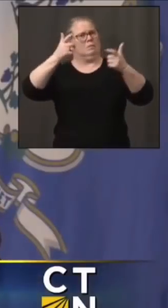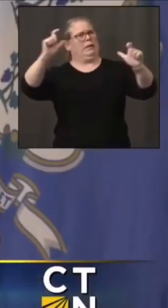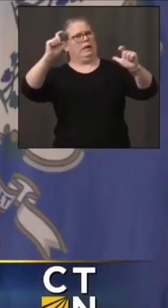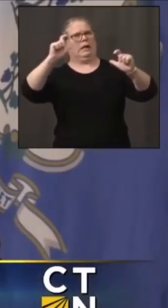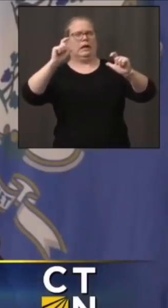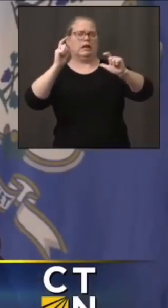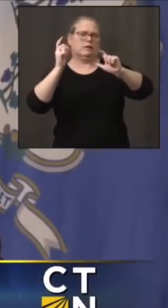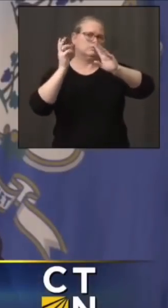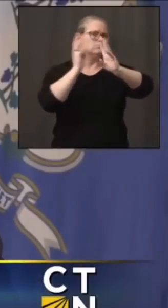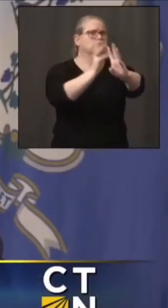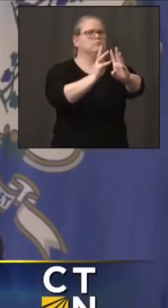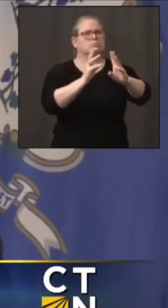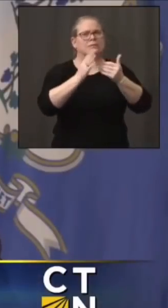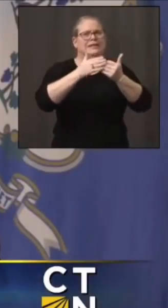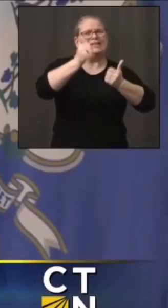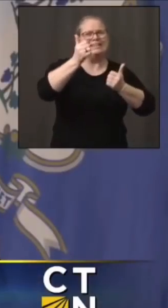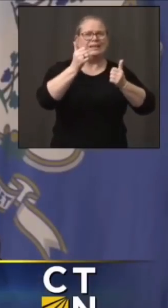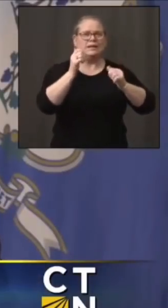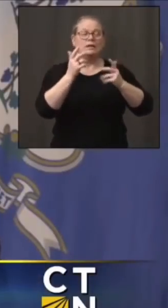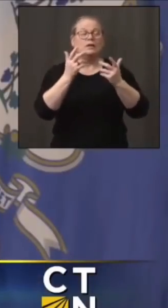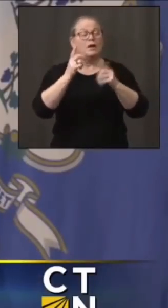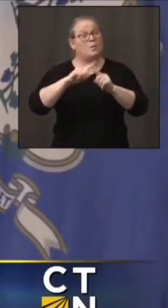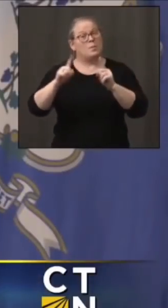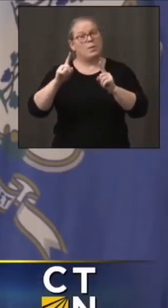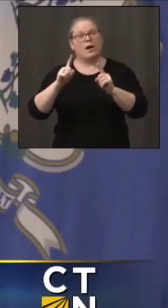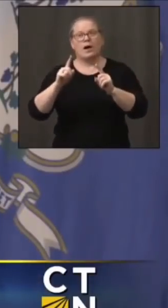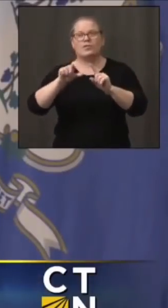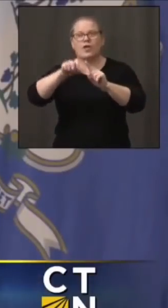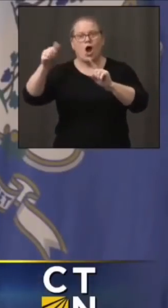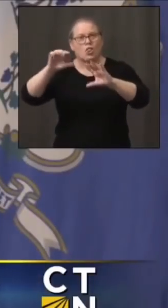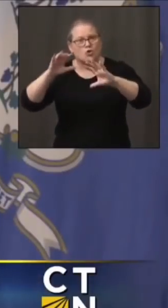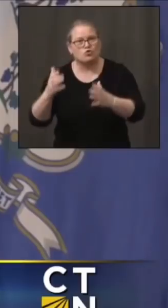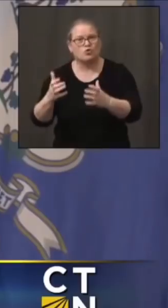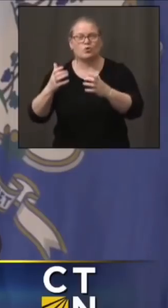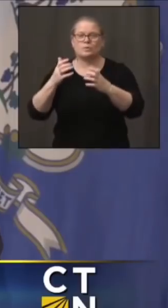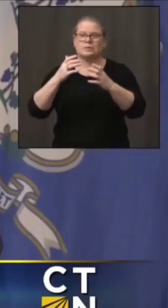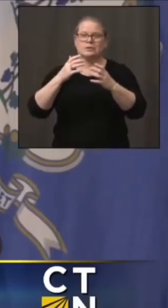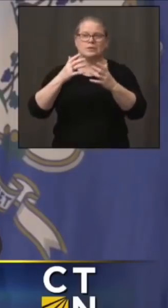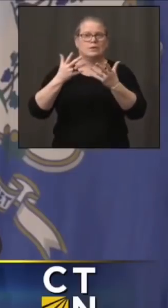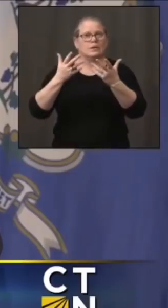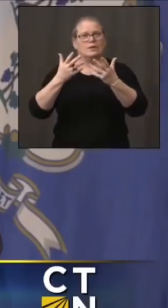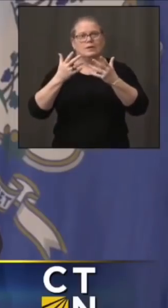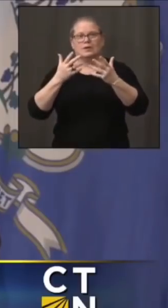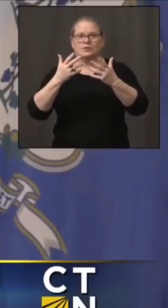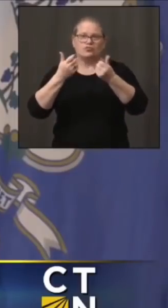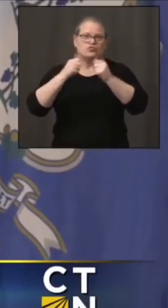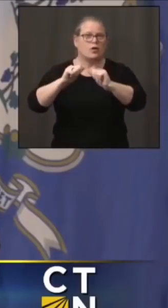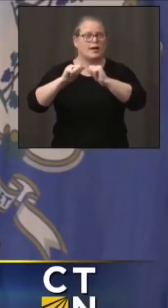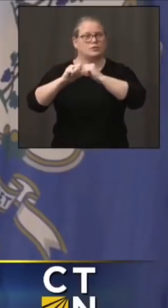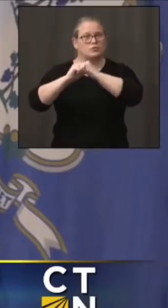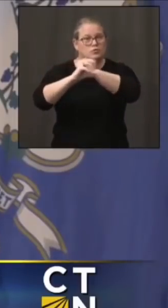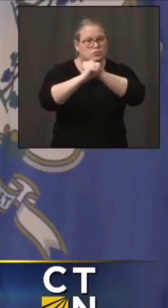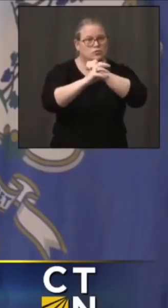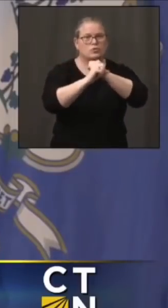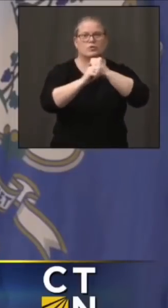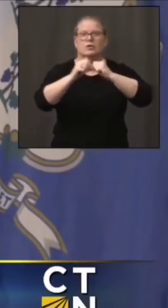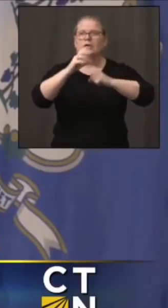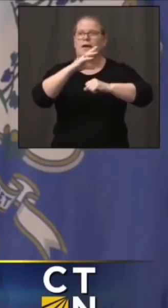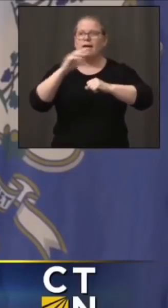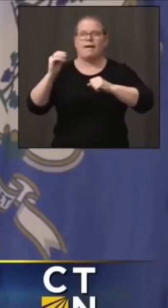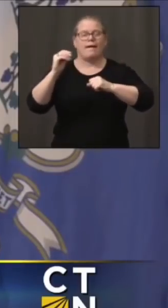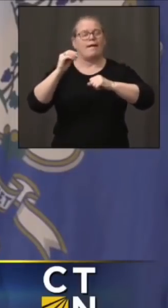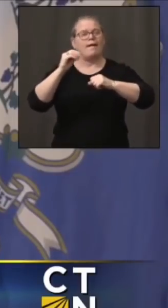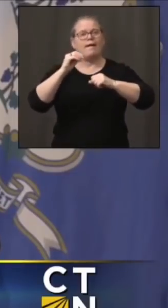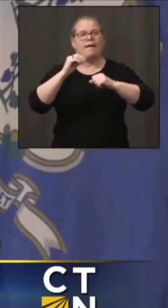those narrower groups in terms of marketing to them, administering them, tracking them, I think the price does not go down. It goes the other